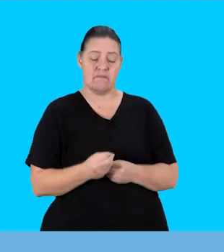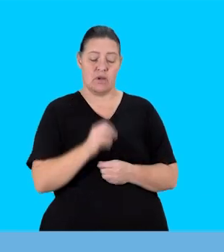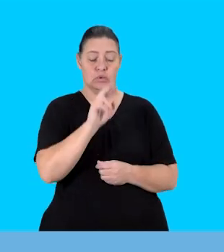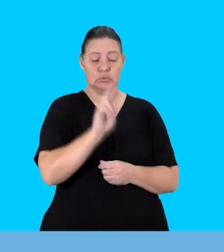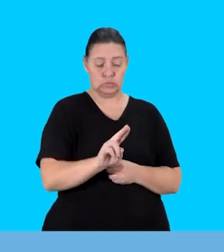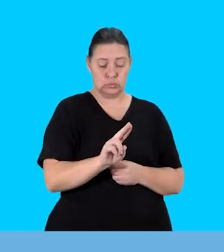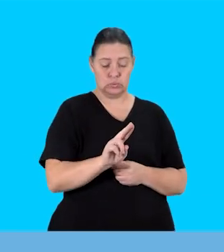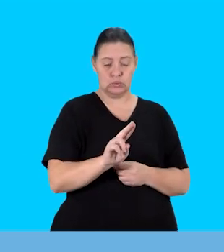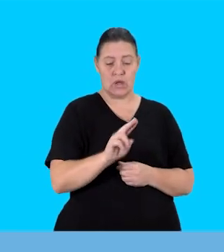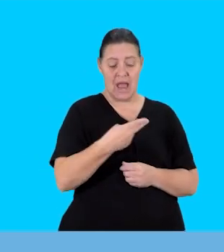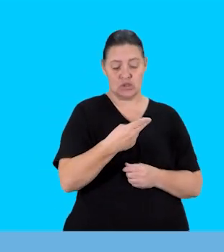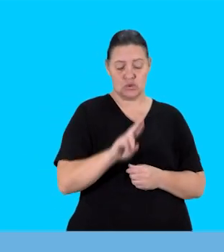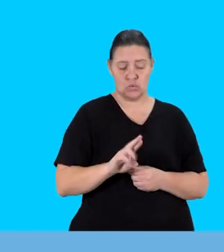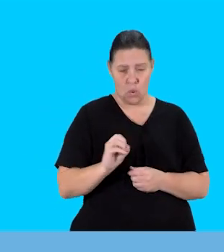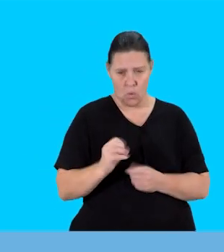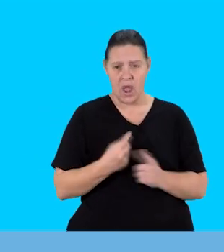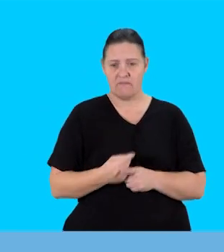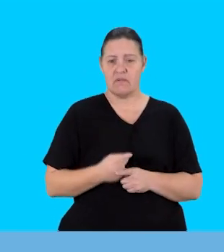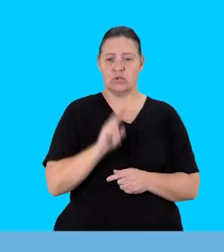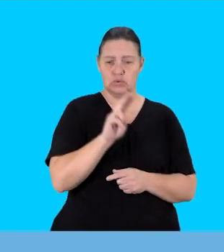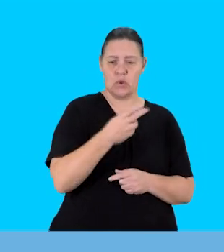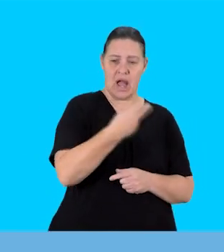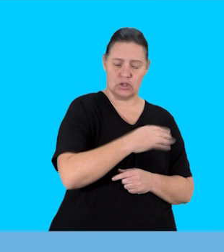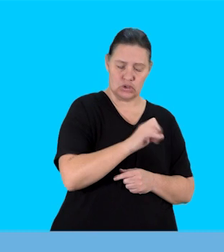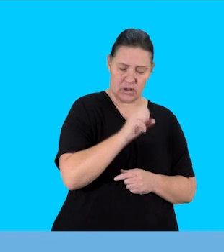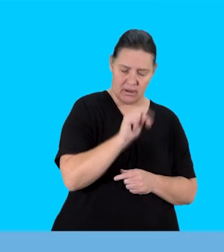2 hydrogen atoms and 1 oxygen atom